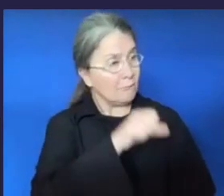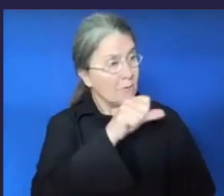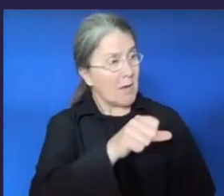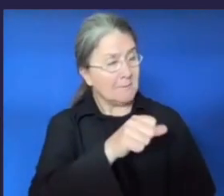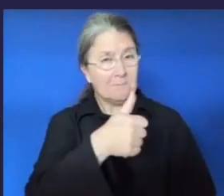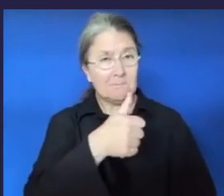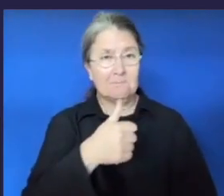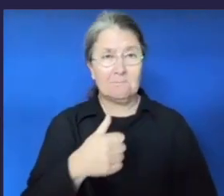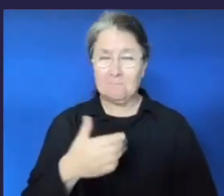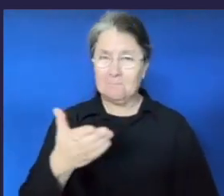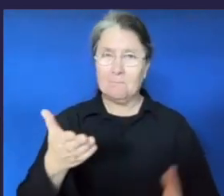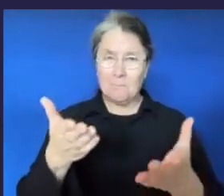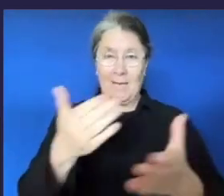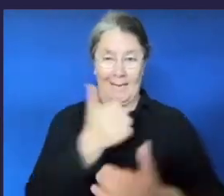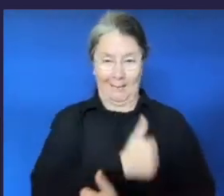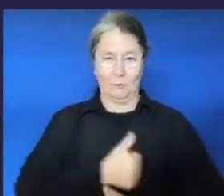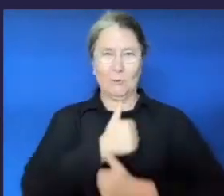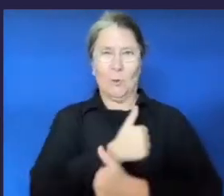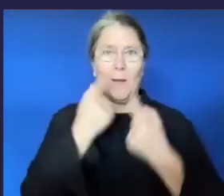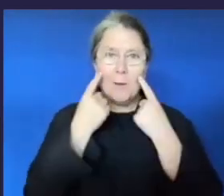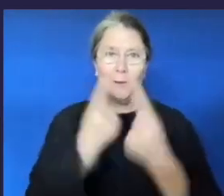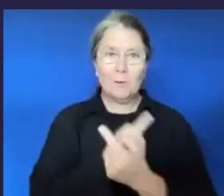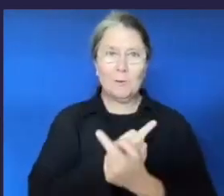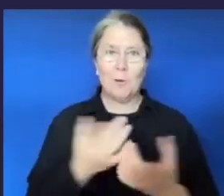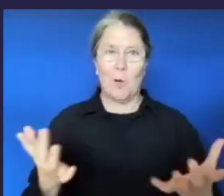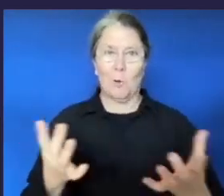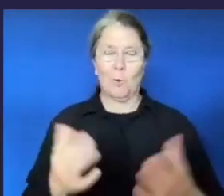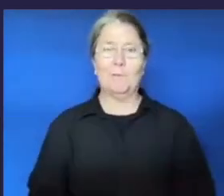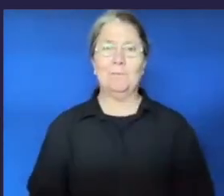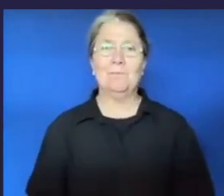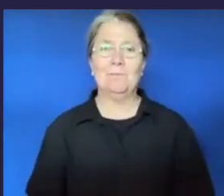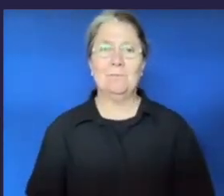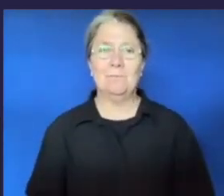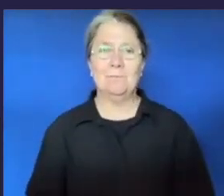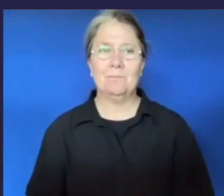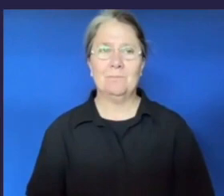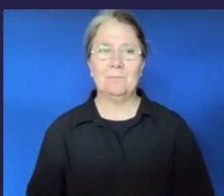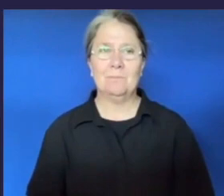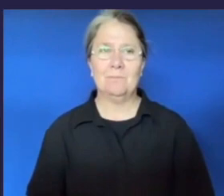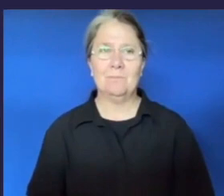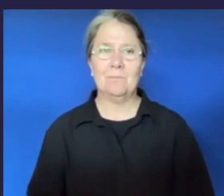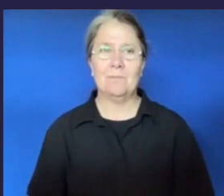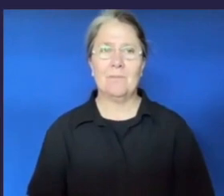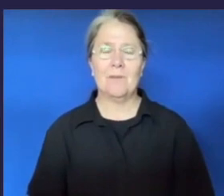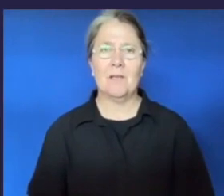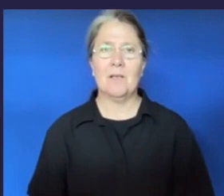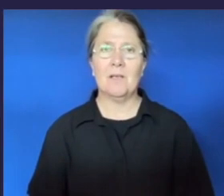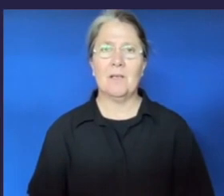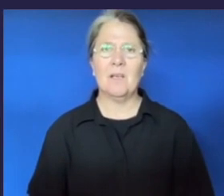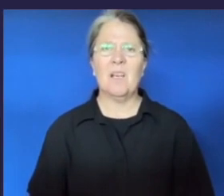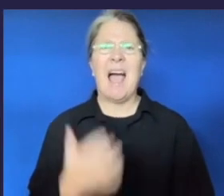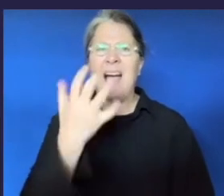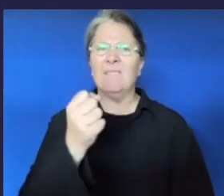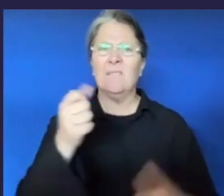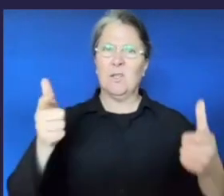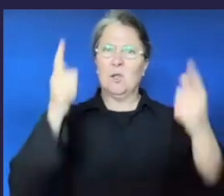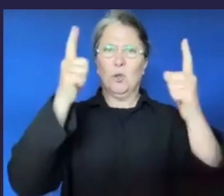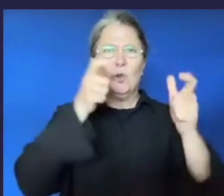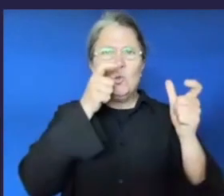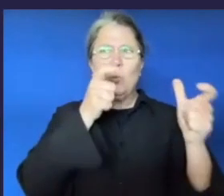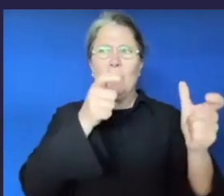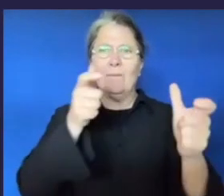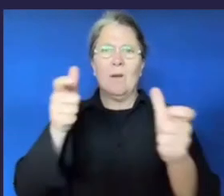very lovely. Enjoy the show. Thank you. Letitia Carney, front of house supervisor, Chapel off Chapel. Rach is one of our front of